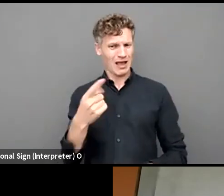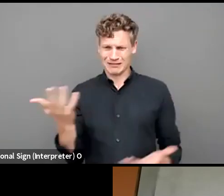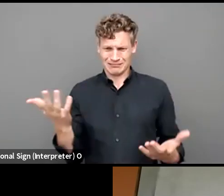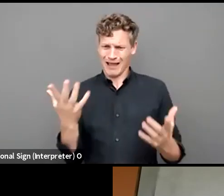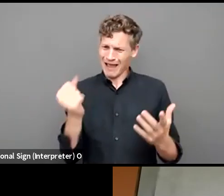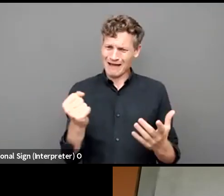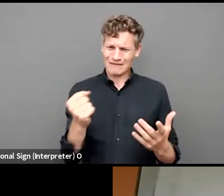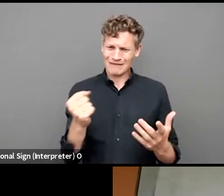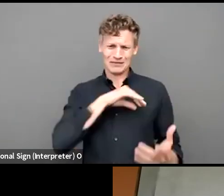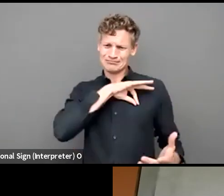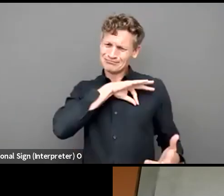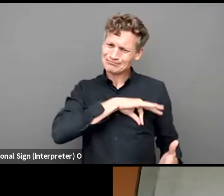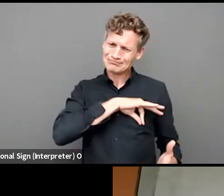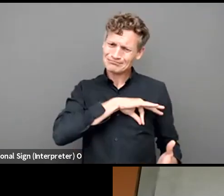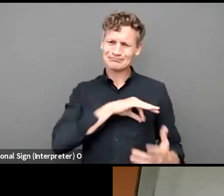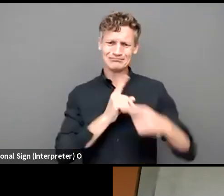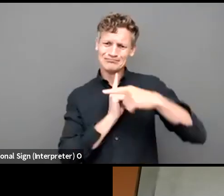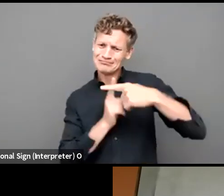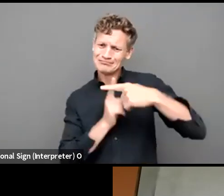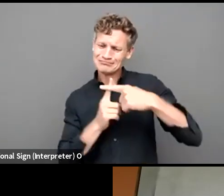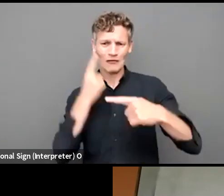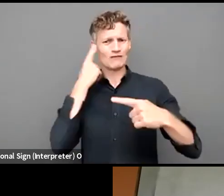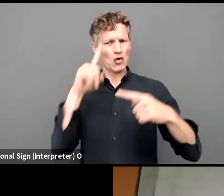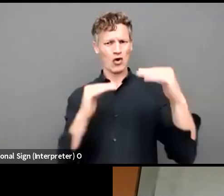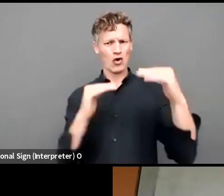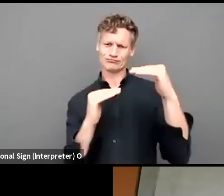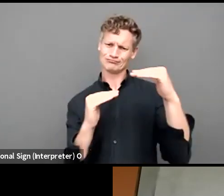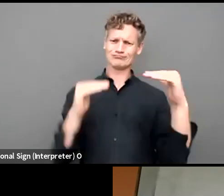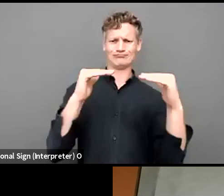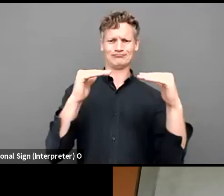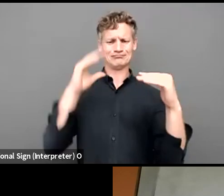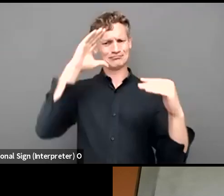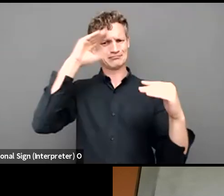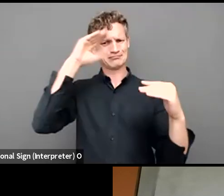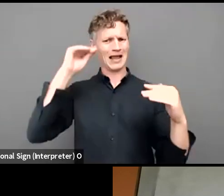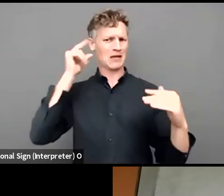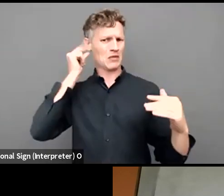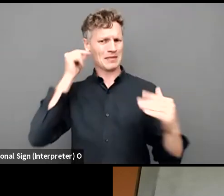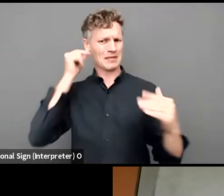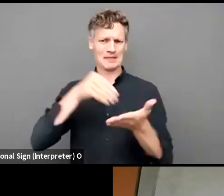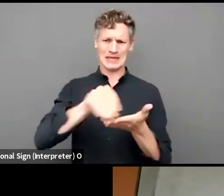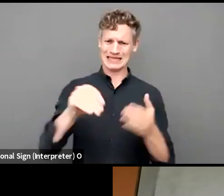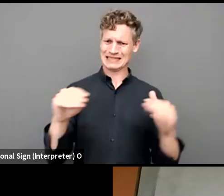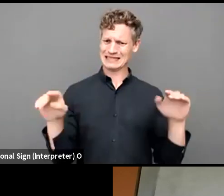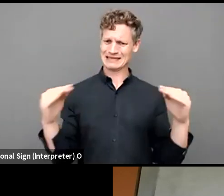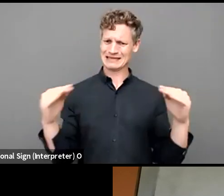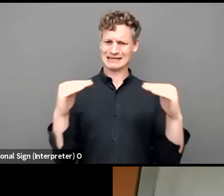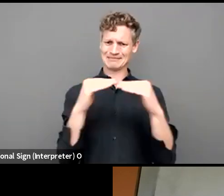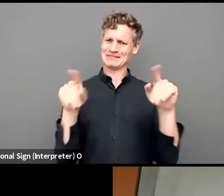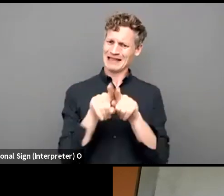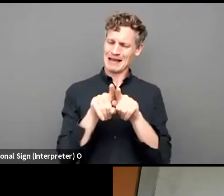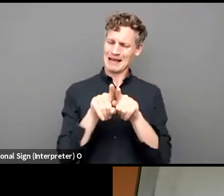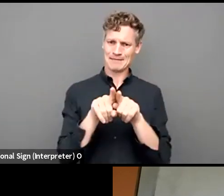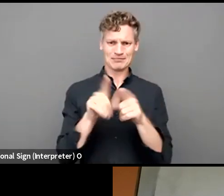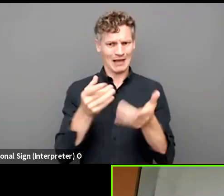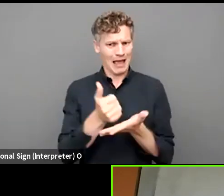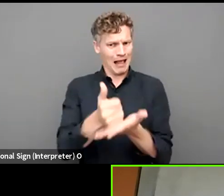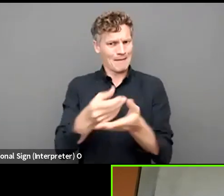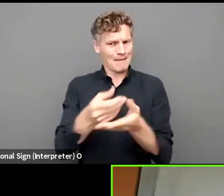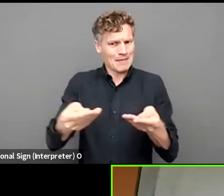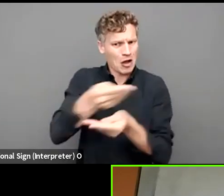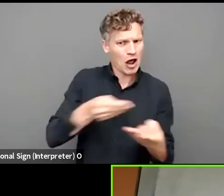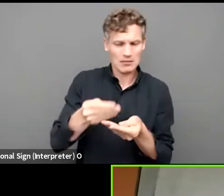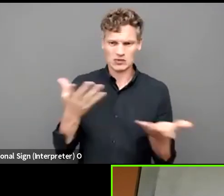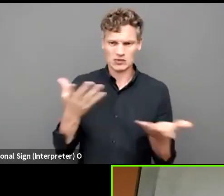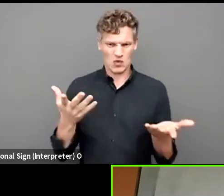of closing the gender pay gap to economies. So why is there a disconnect between the narrative, the business case, and the action? Yeah, you're